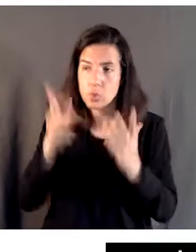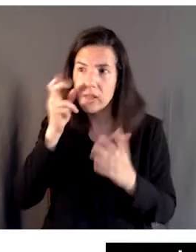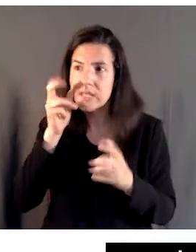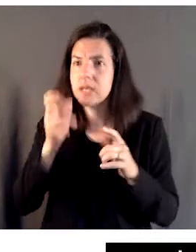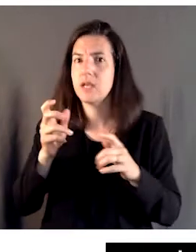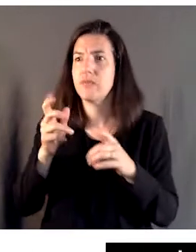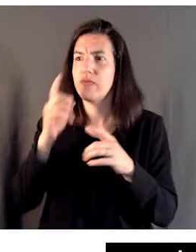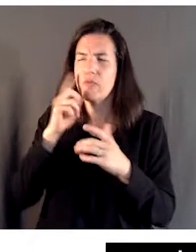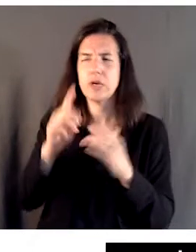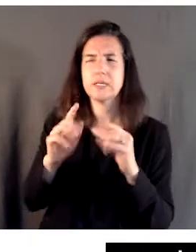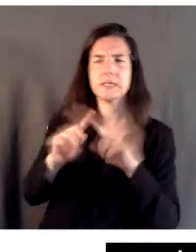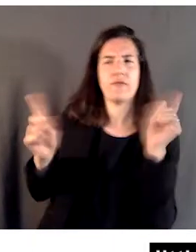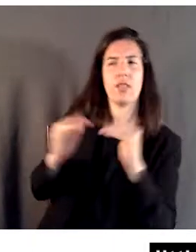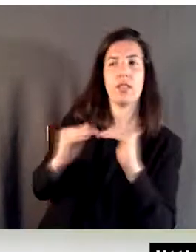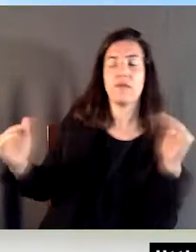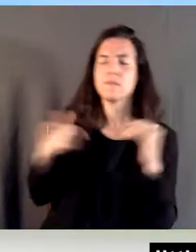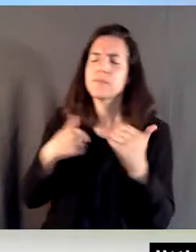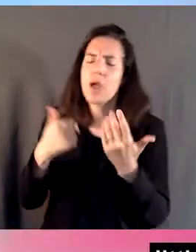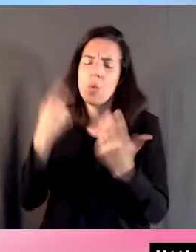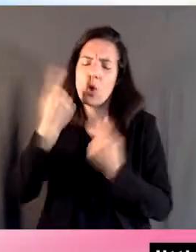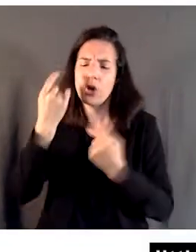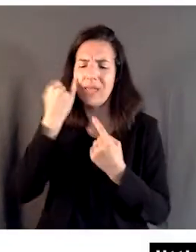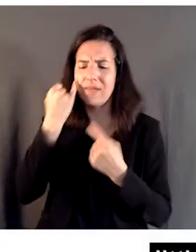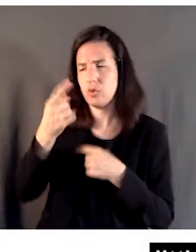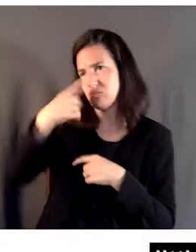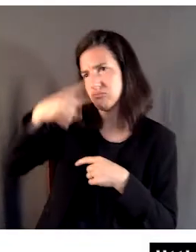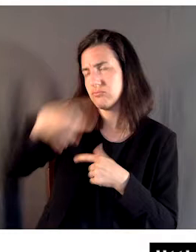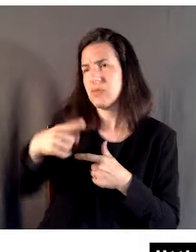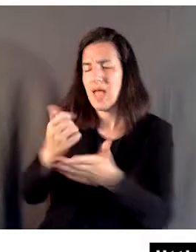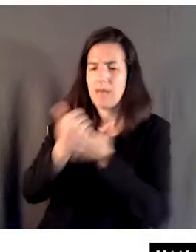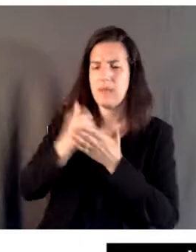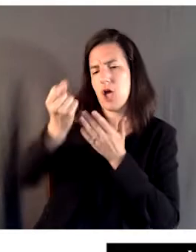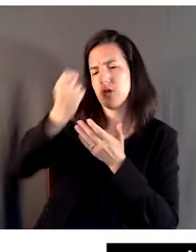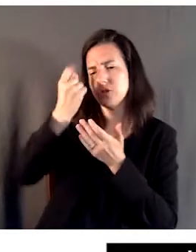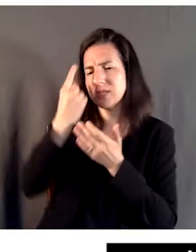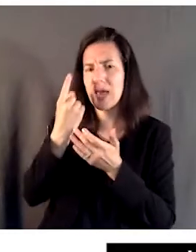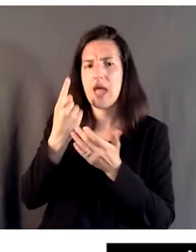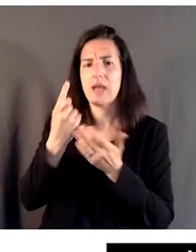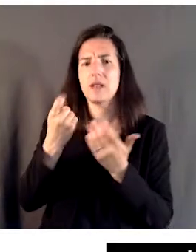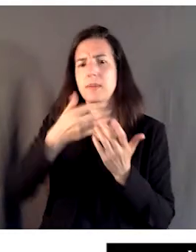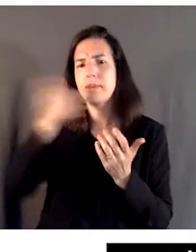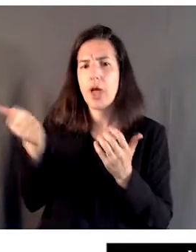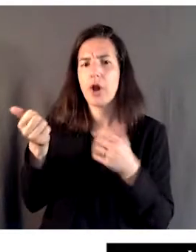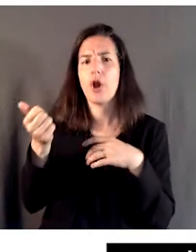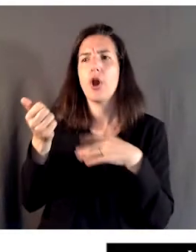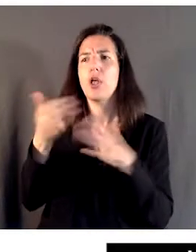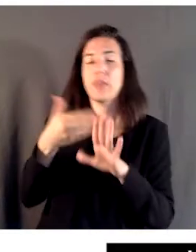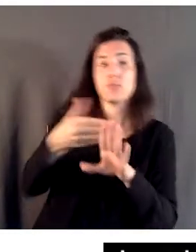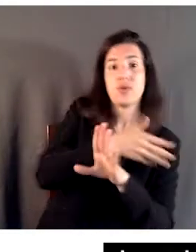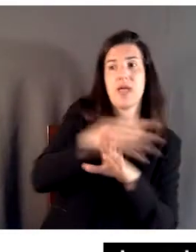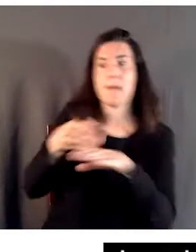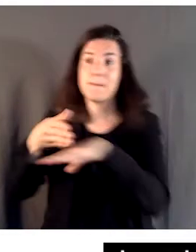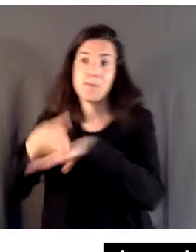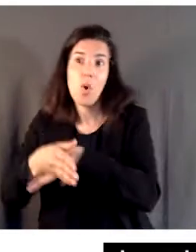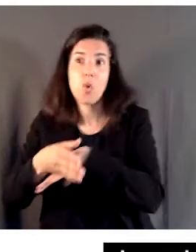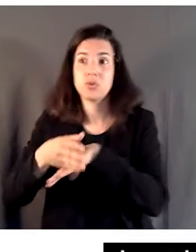could help me understand better a little bit about the pre versus the post for you experience around Black Lives Matter and what it's done